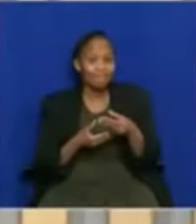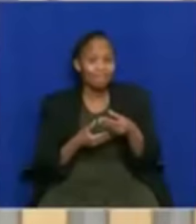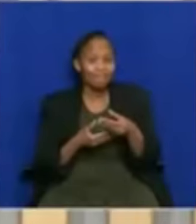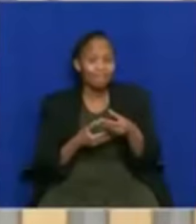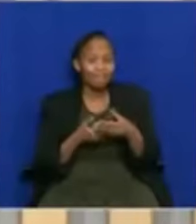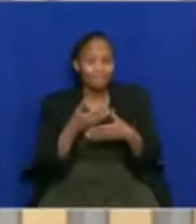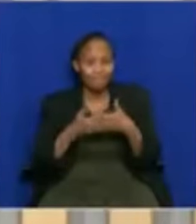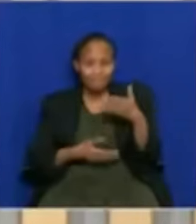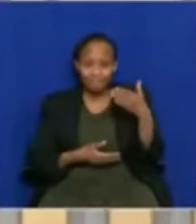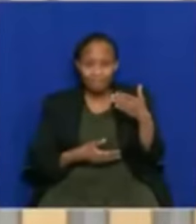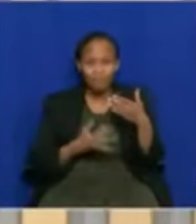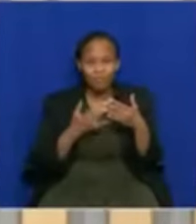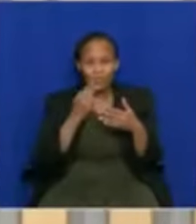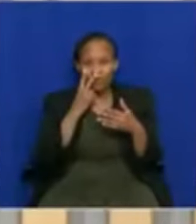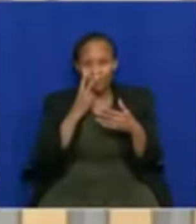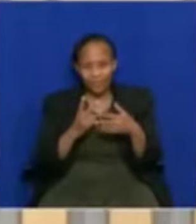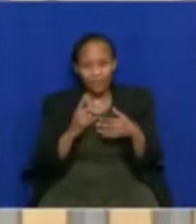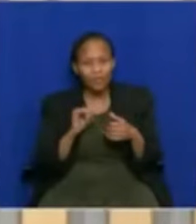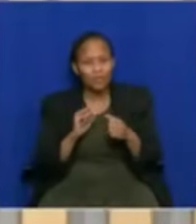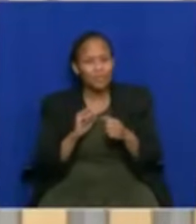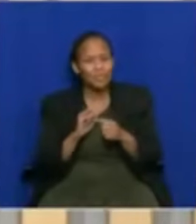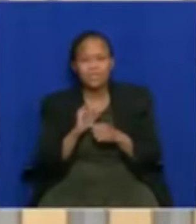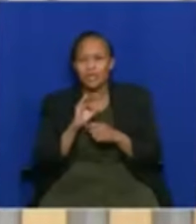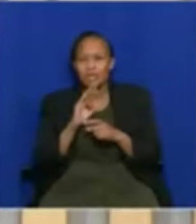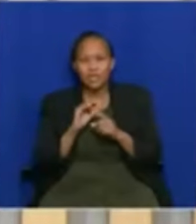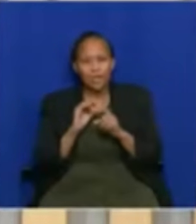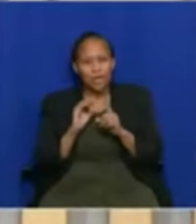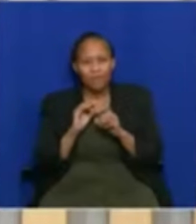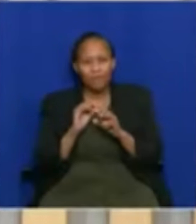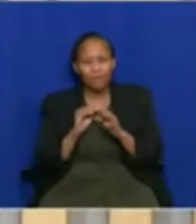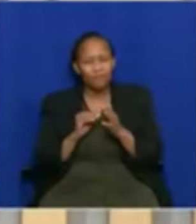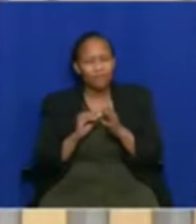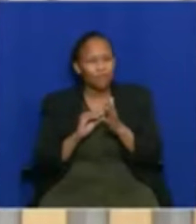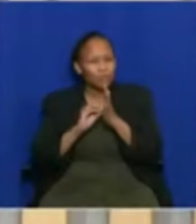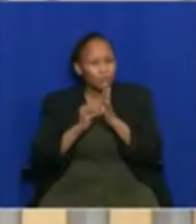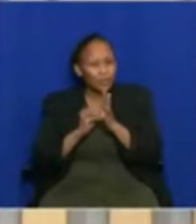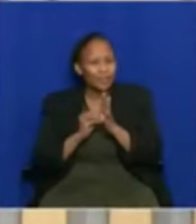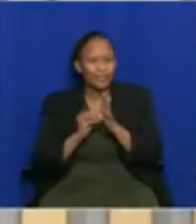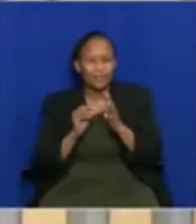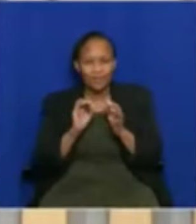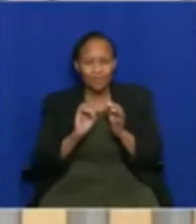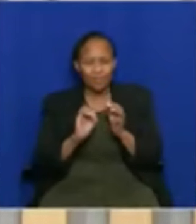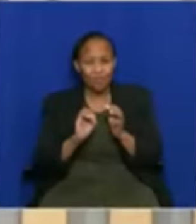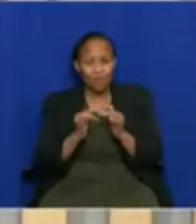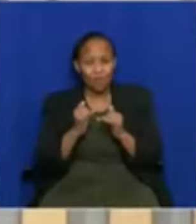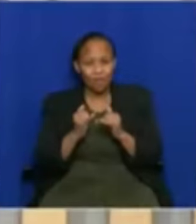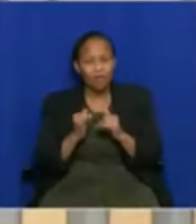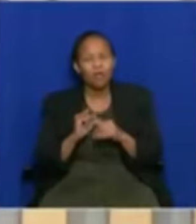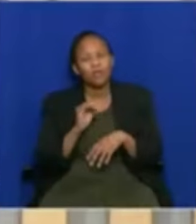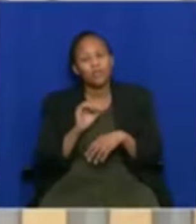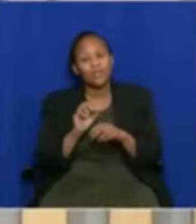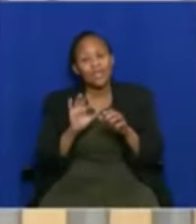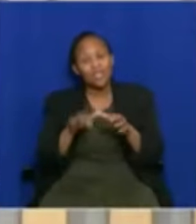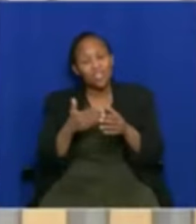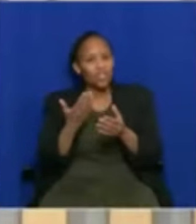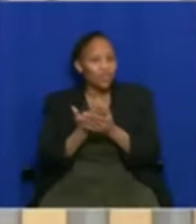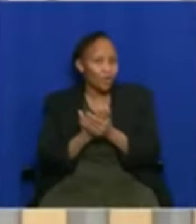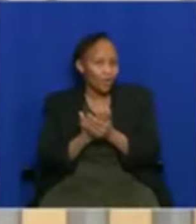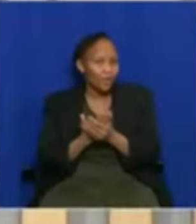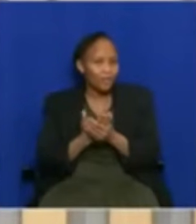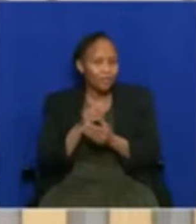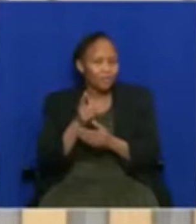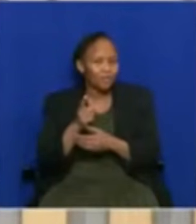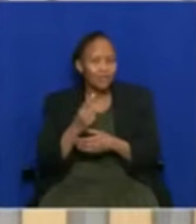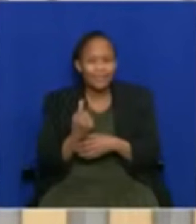and it's in another docket. It's all mixed up. But I'll have to look at the actual docket itself on what you're saying. Because remember, they were opened